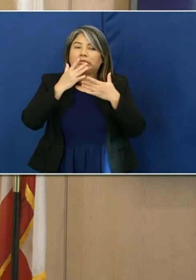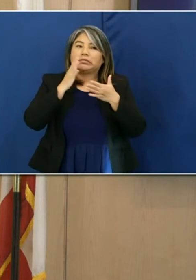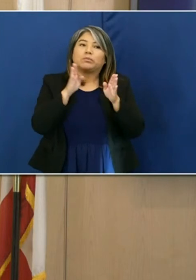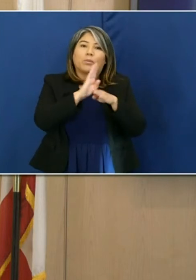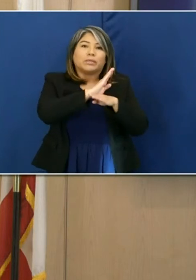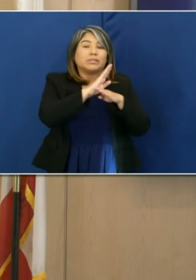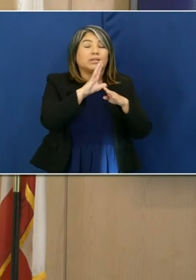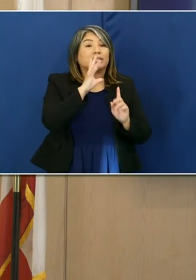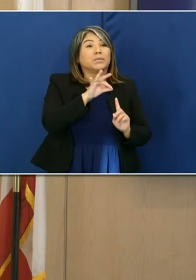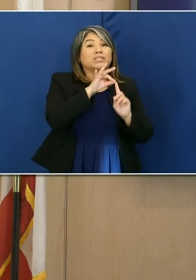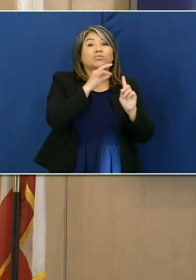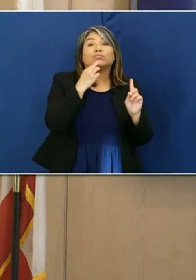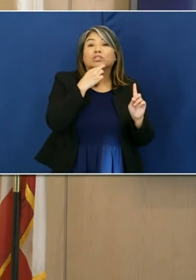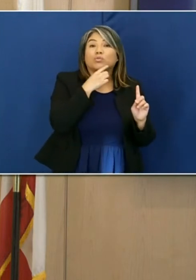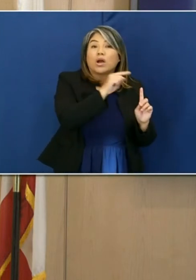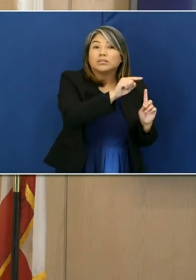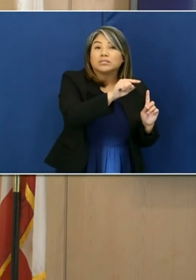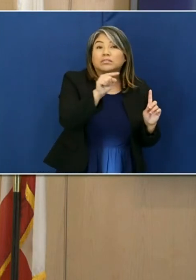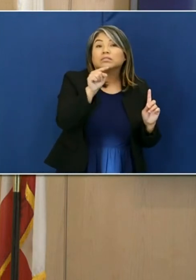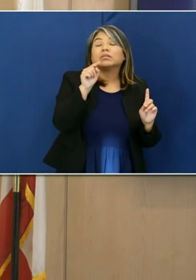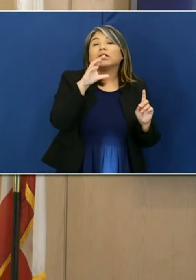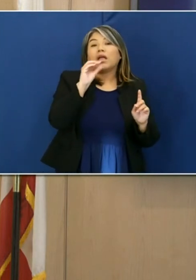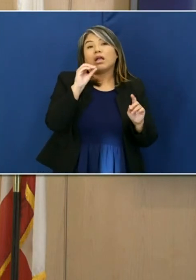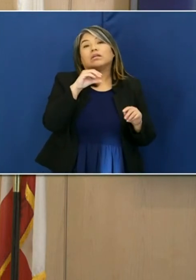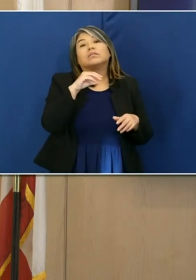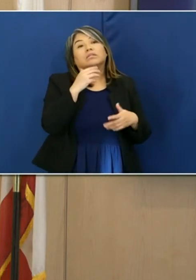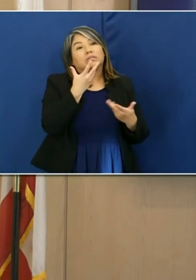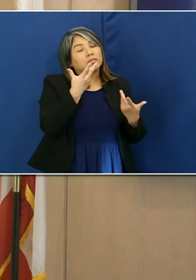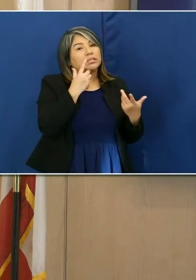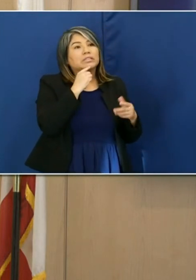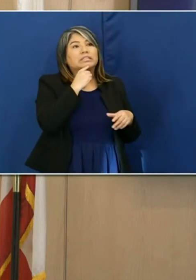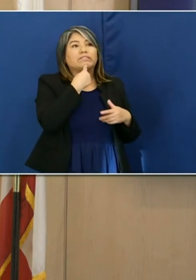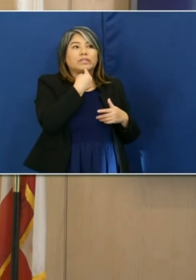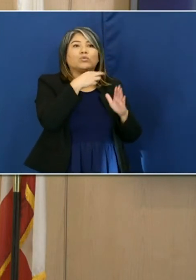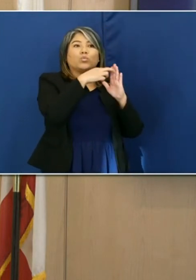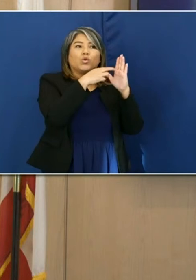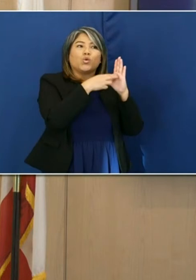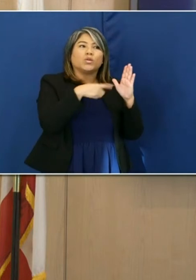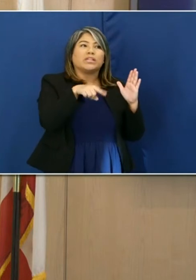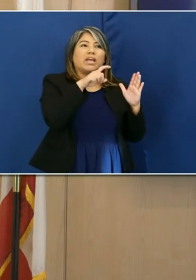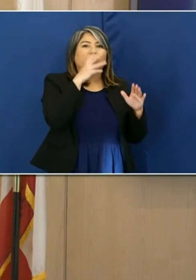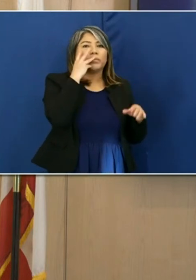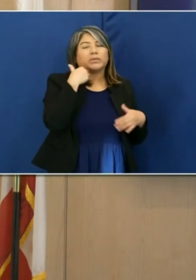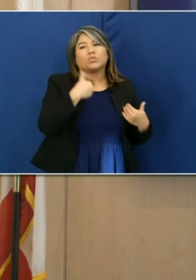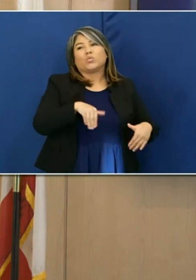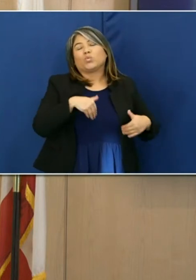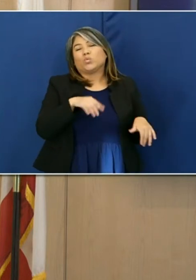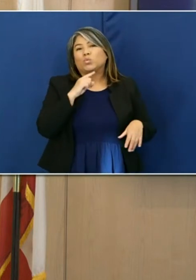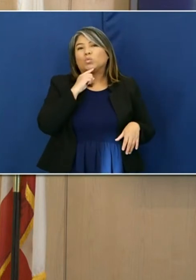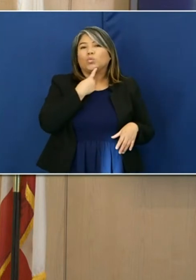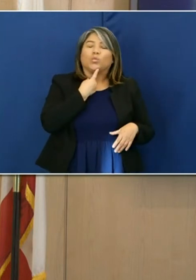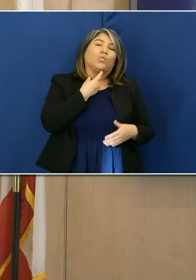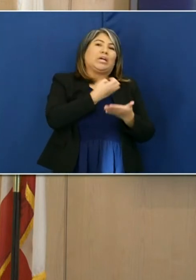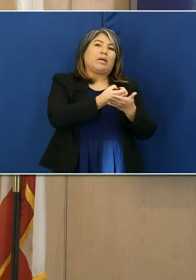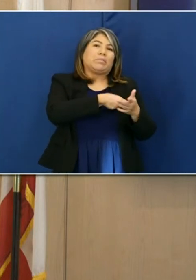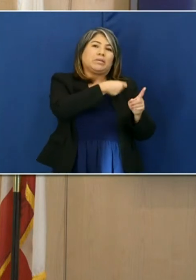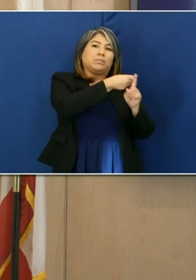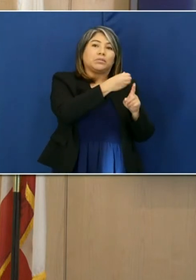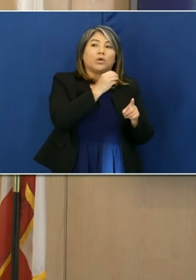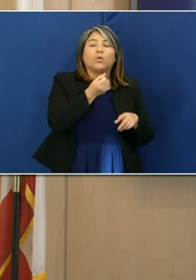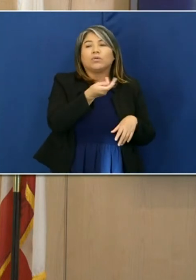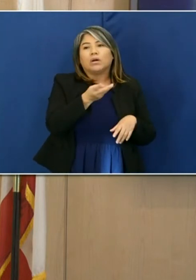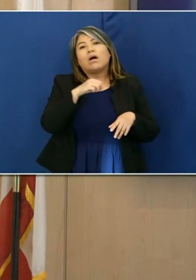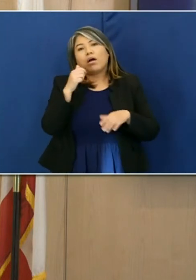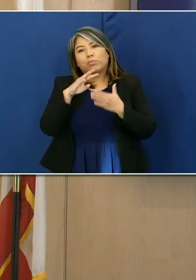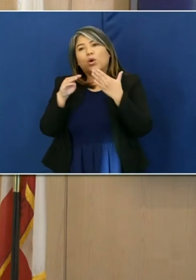particularly our restaurants, and those entities that have some of the most severe restrictions. So all of these programs, the federal program, which is coming back,